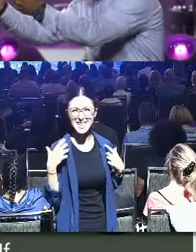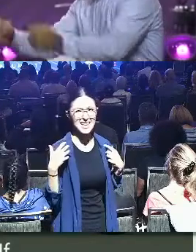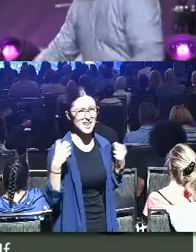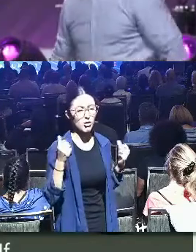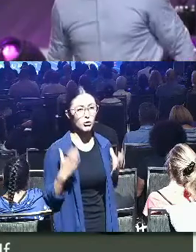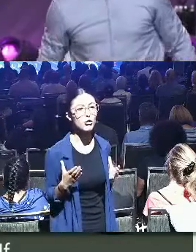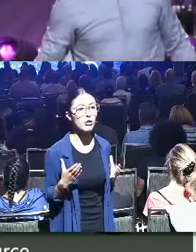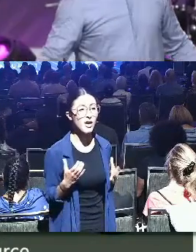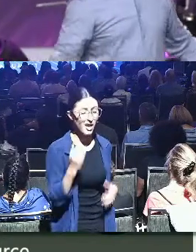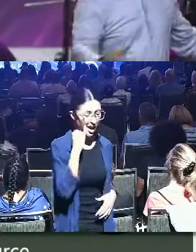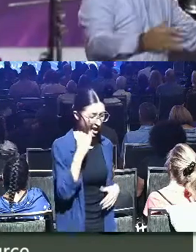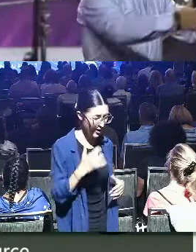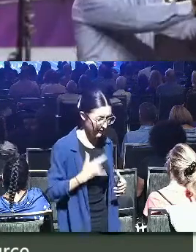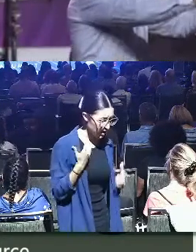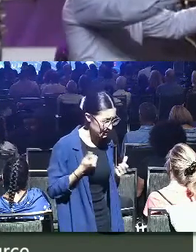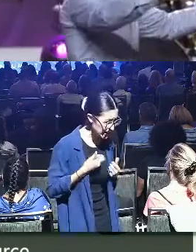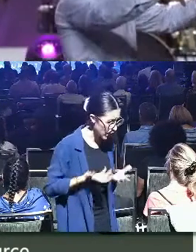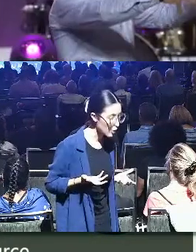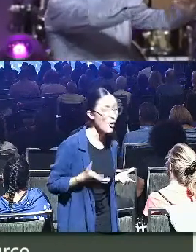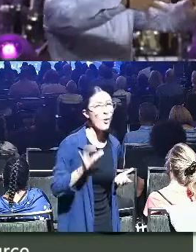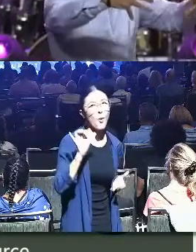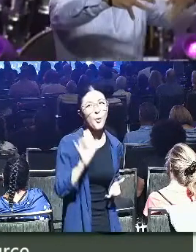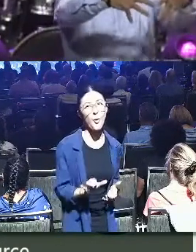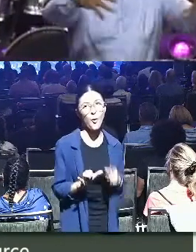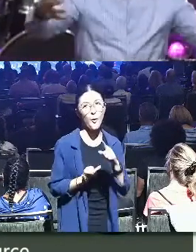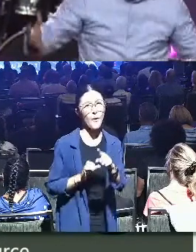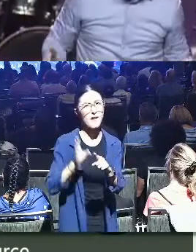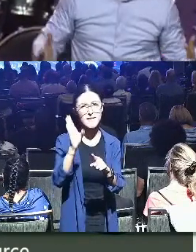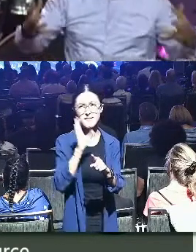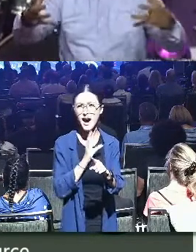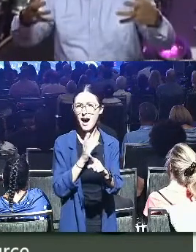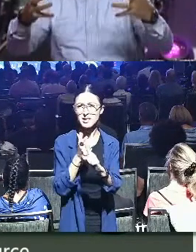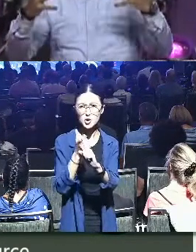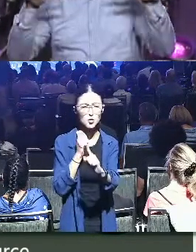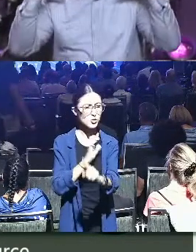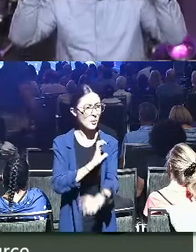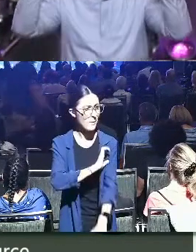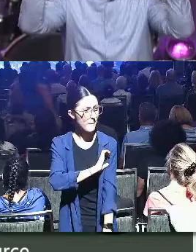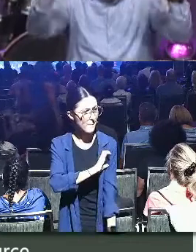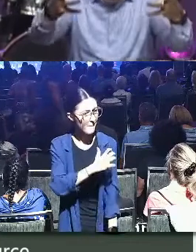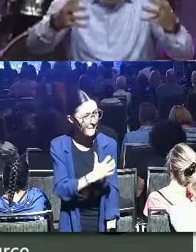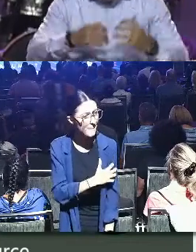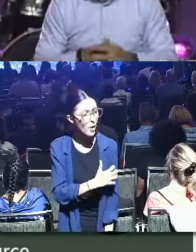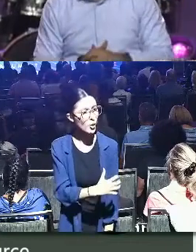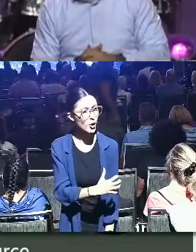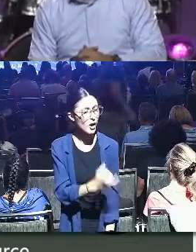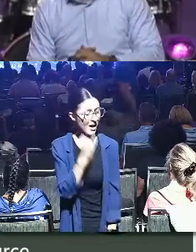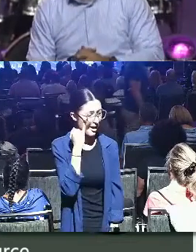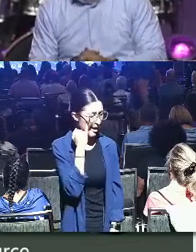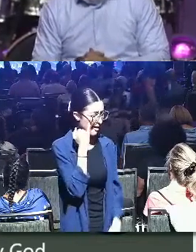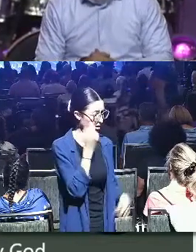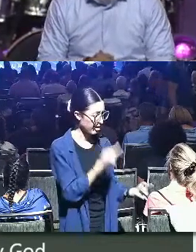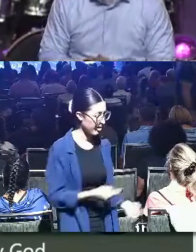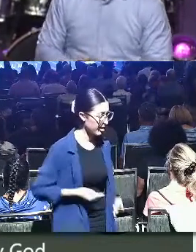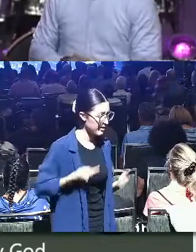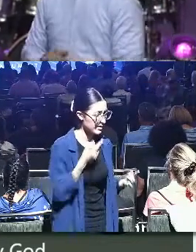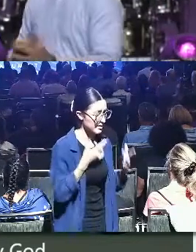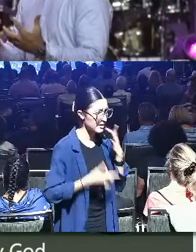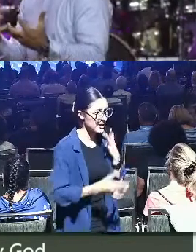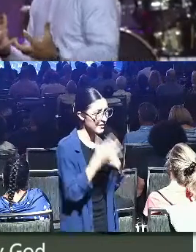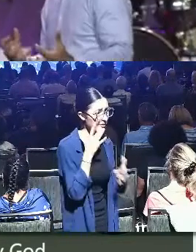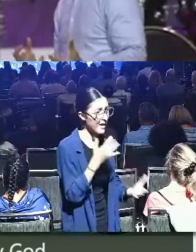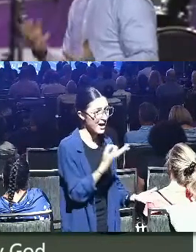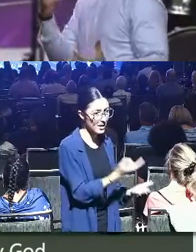power. If we're feeling like we're kind of thin financially, God will bless us in an amazing way. If